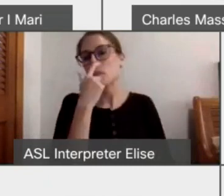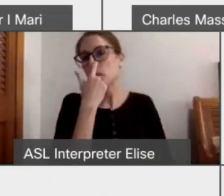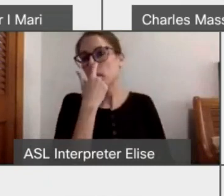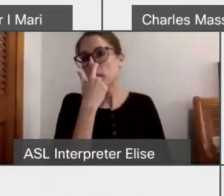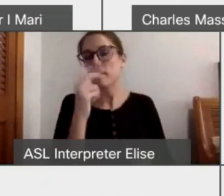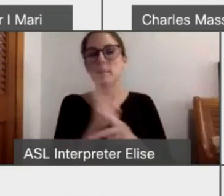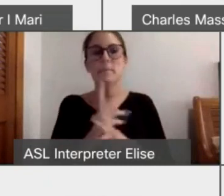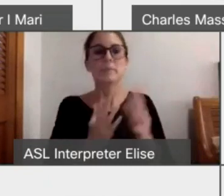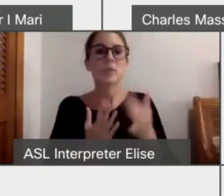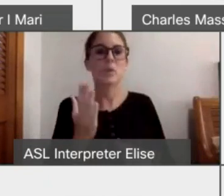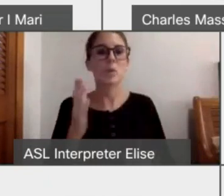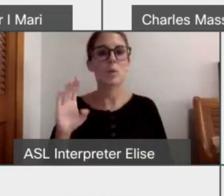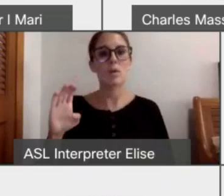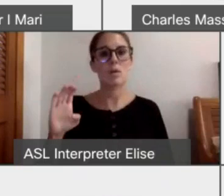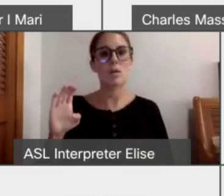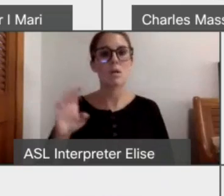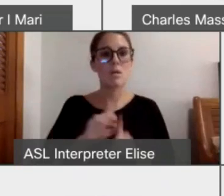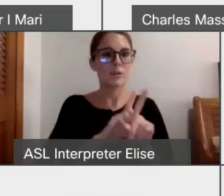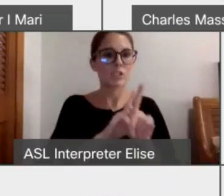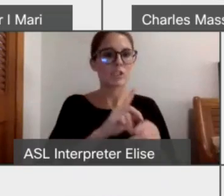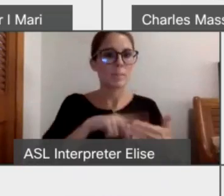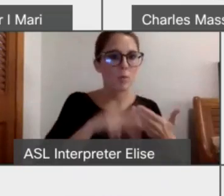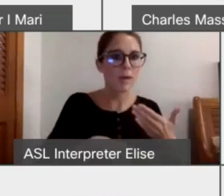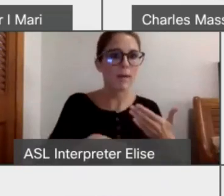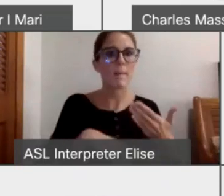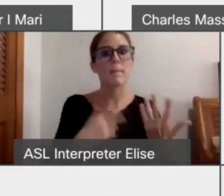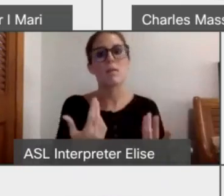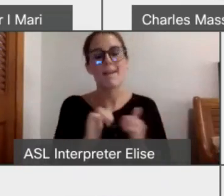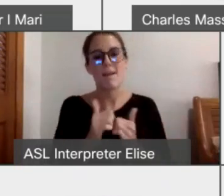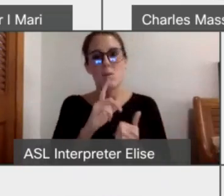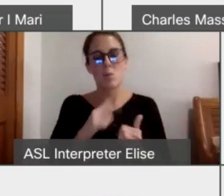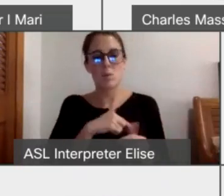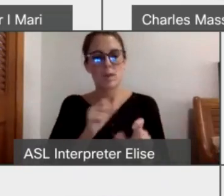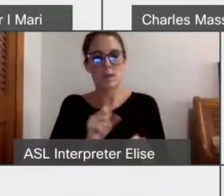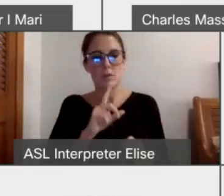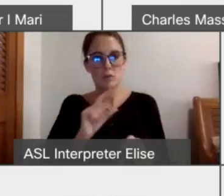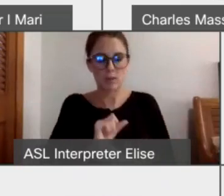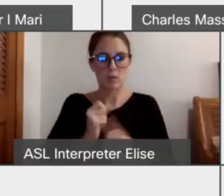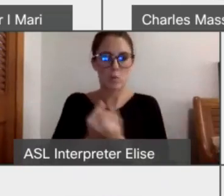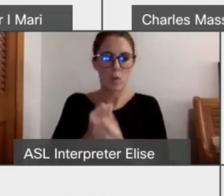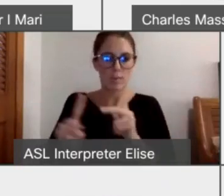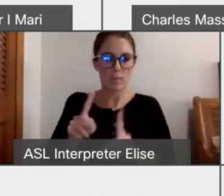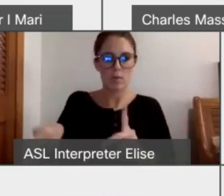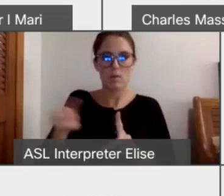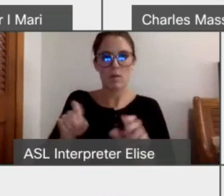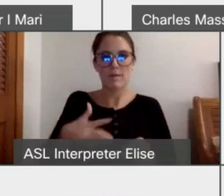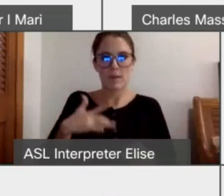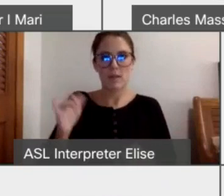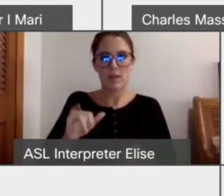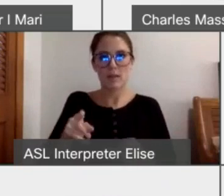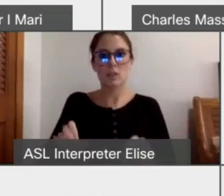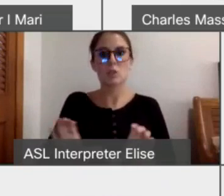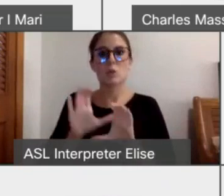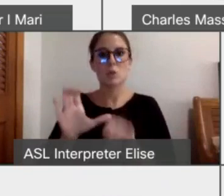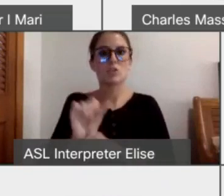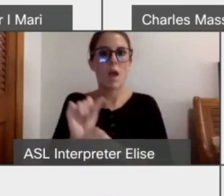through apprenticeship programs, through mentorship programs, how to really support people to feel like they, can do the job, that they can